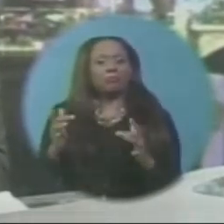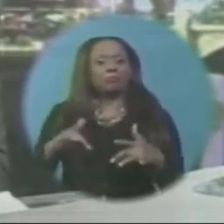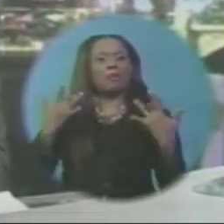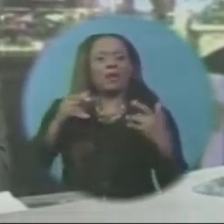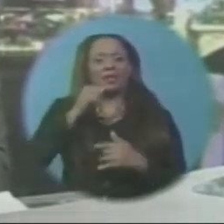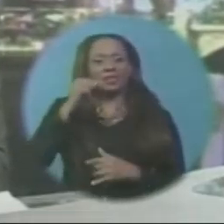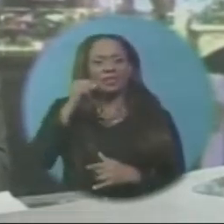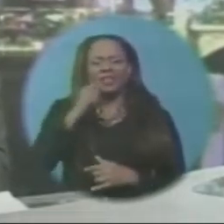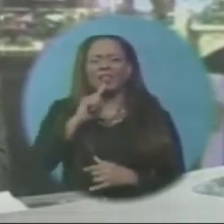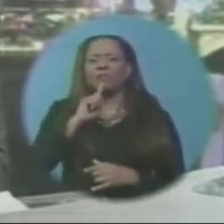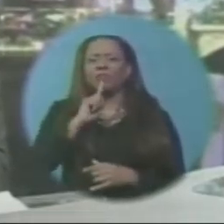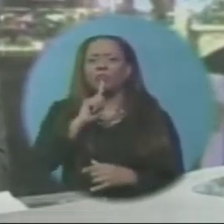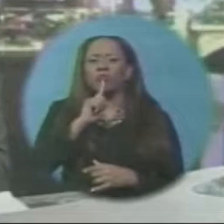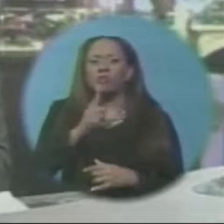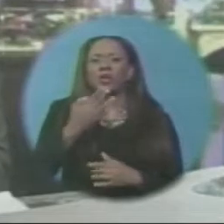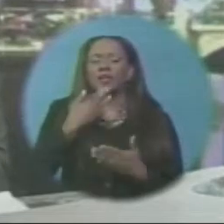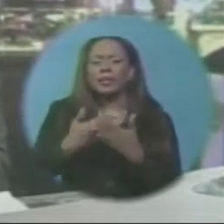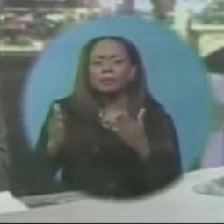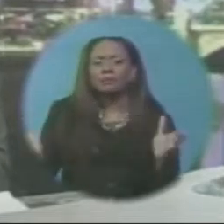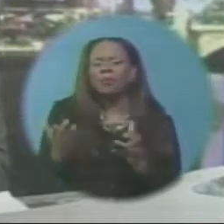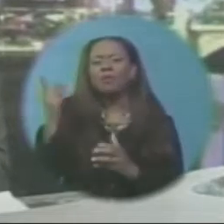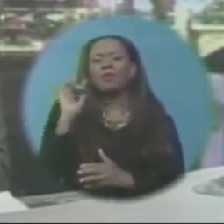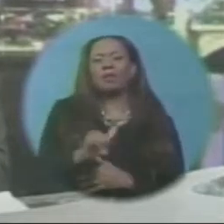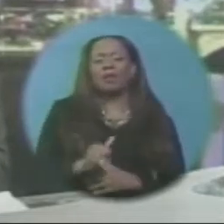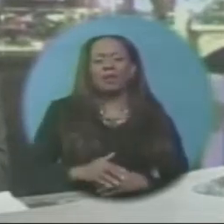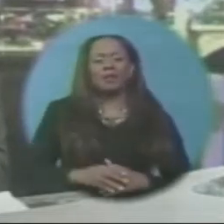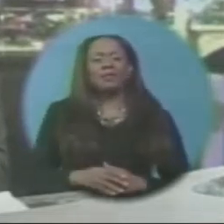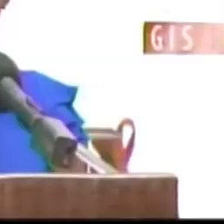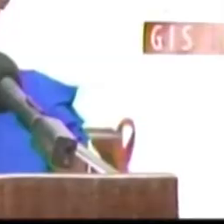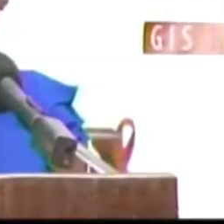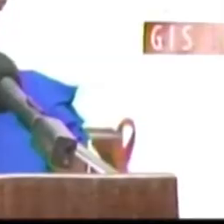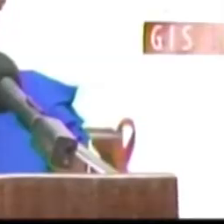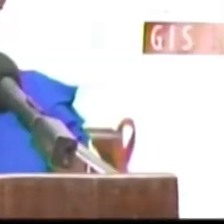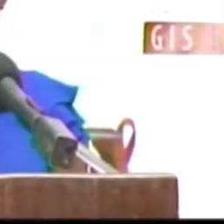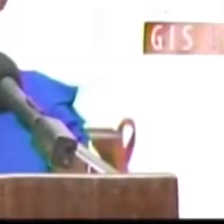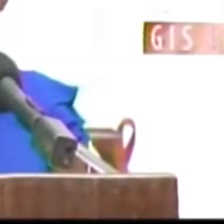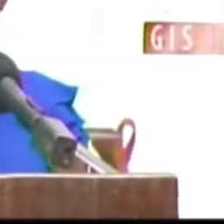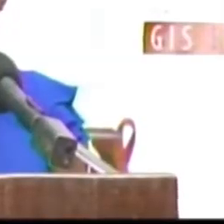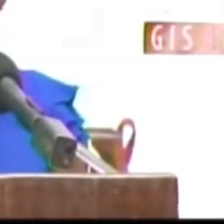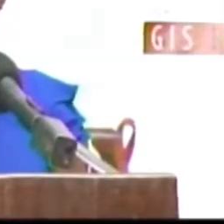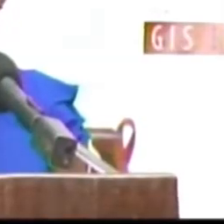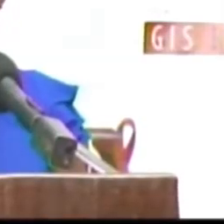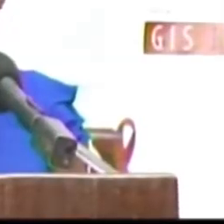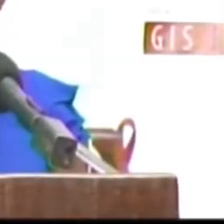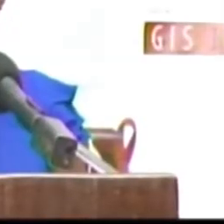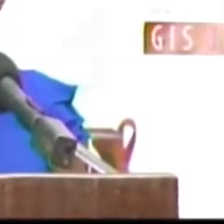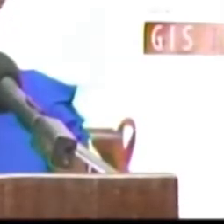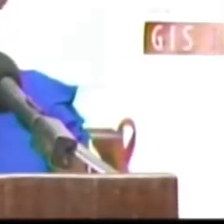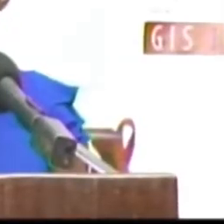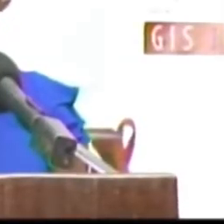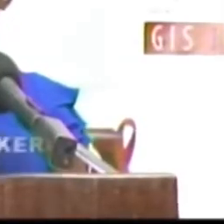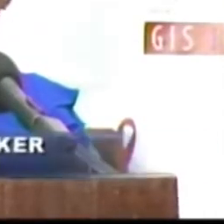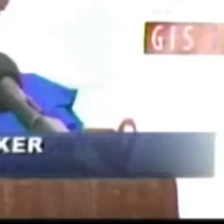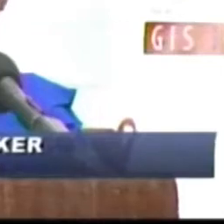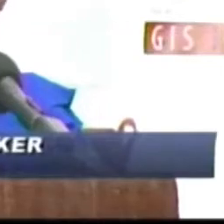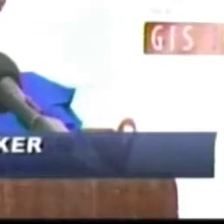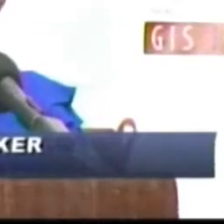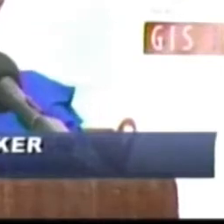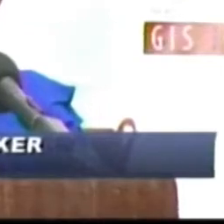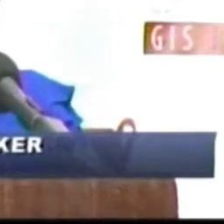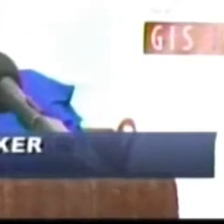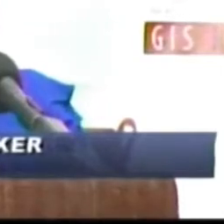has been a major driver of that effort. The Love Poetry and Song promotion have also